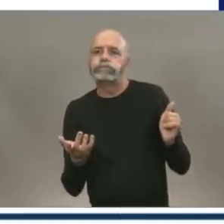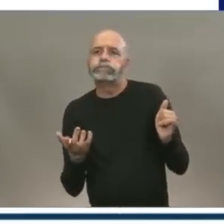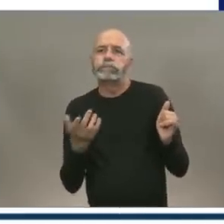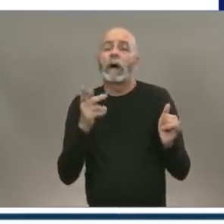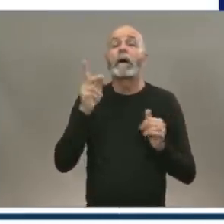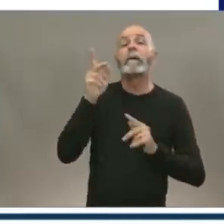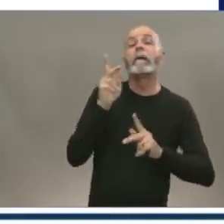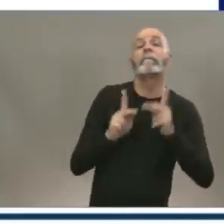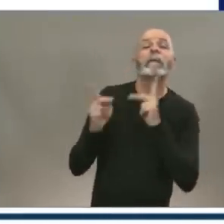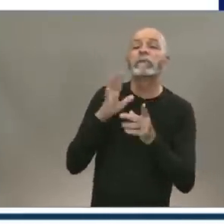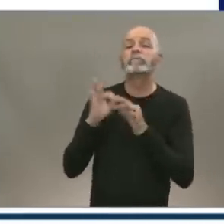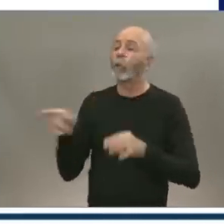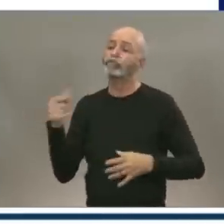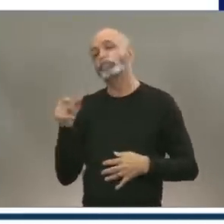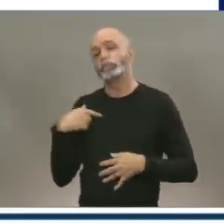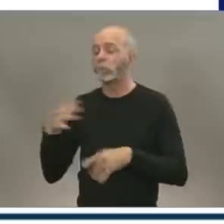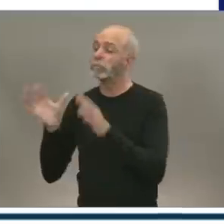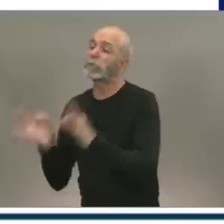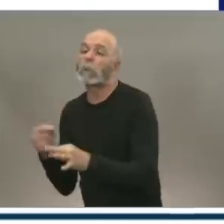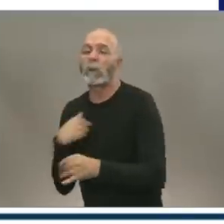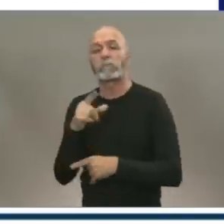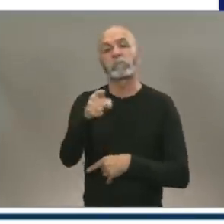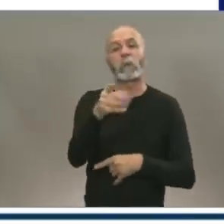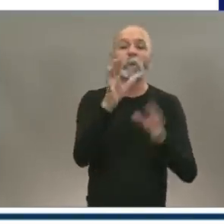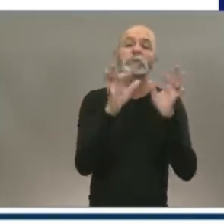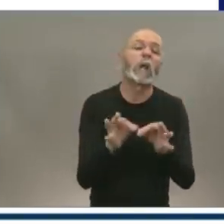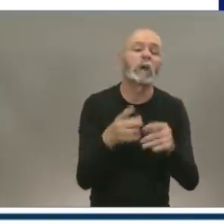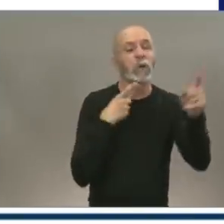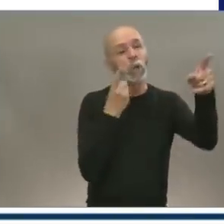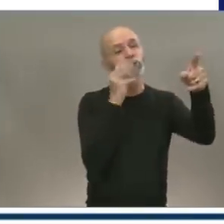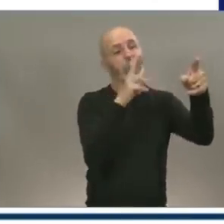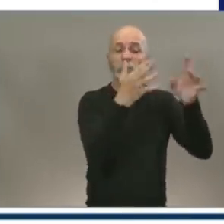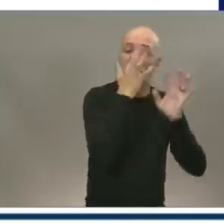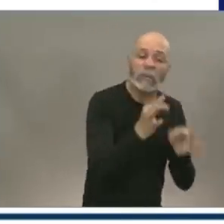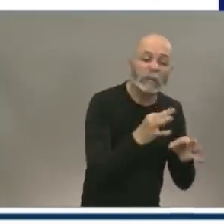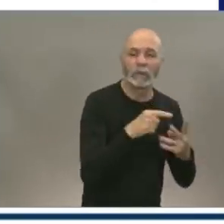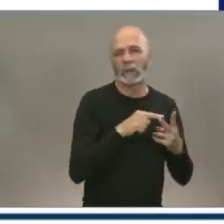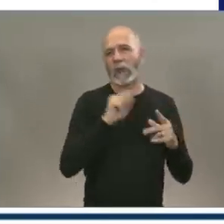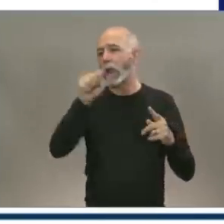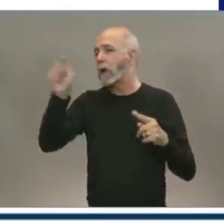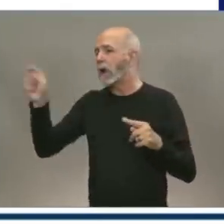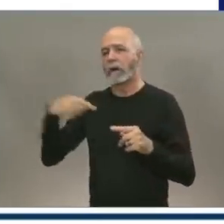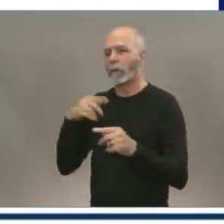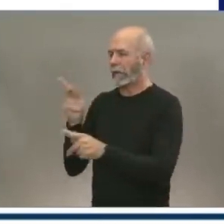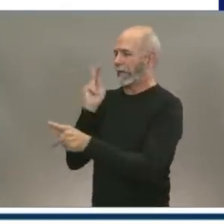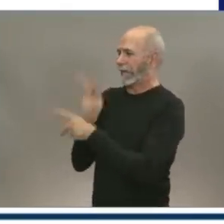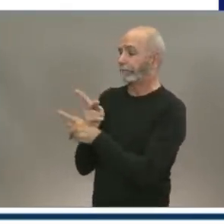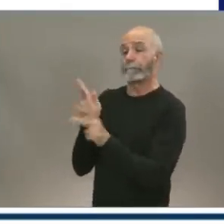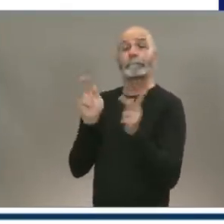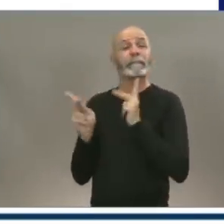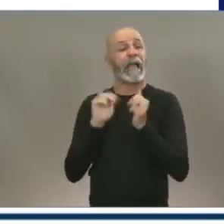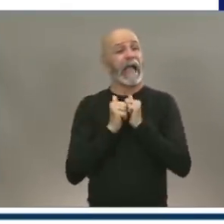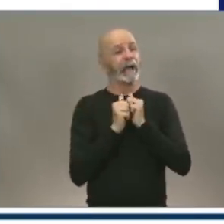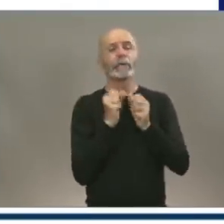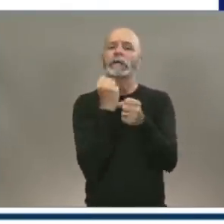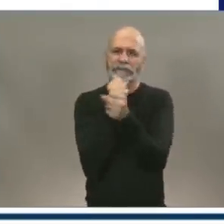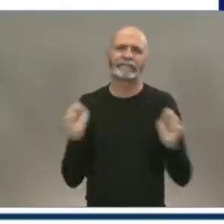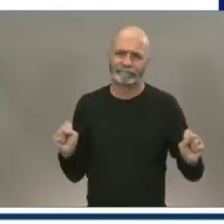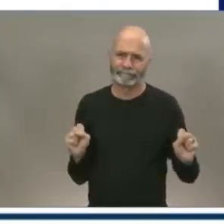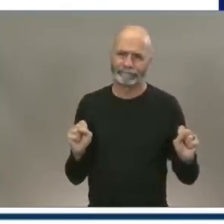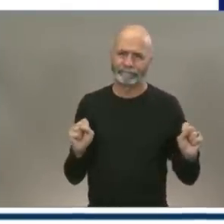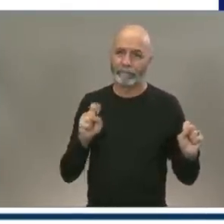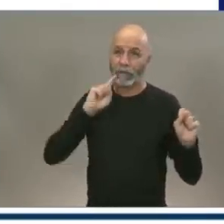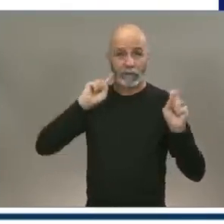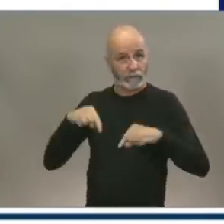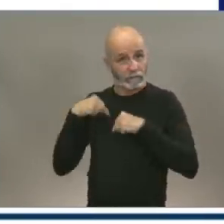that Dr. Strang makes, that public health make, that I make, is all in the interest of keeping people safe. If we can make better decisions based